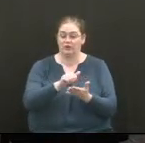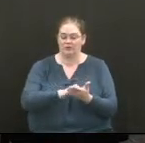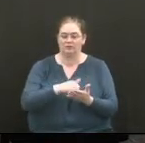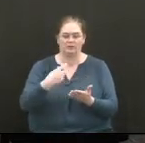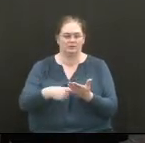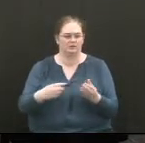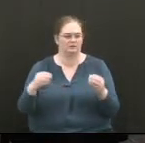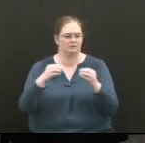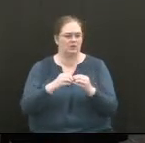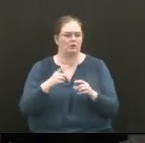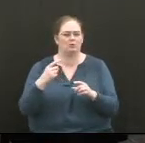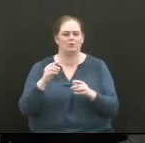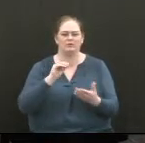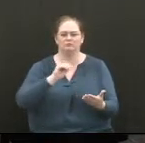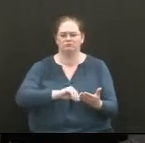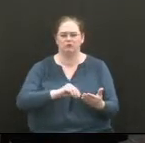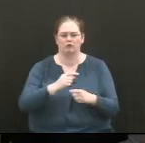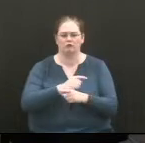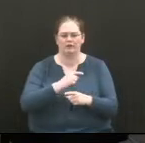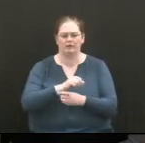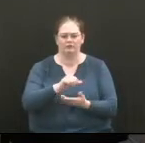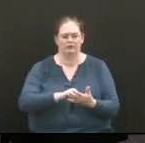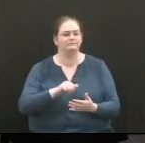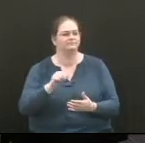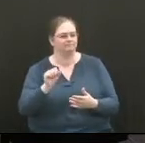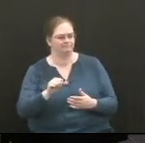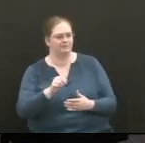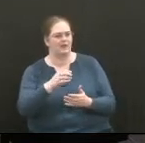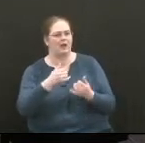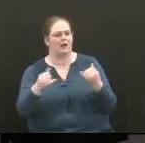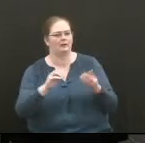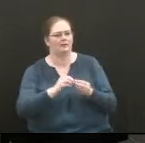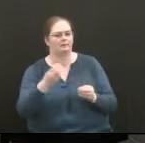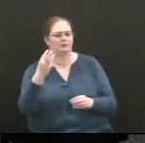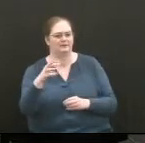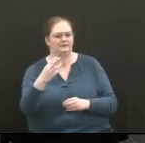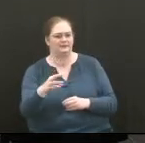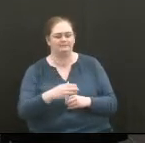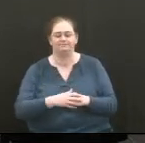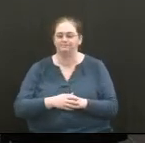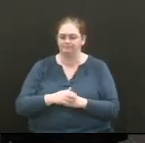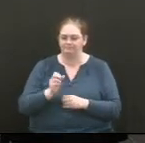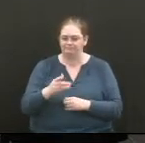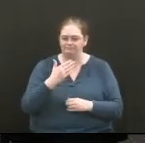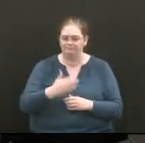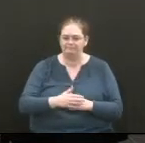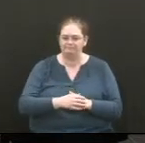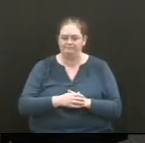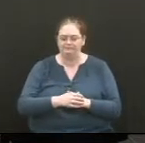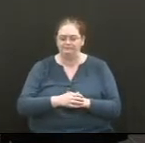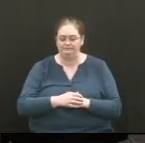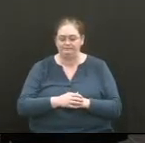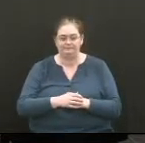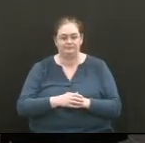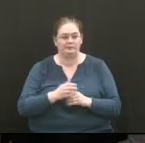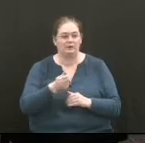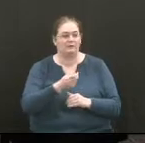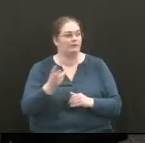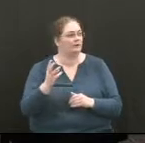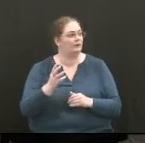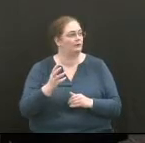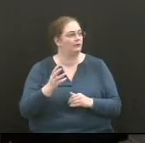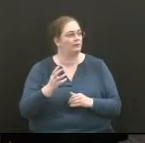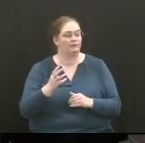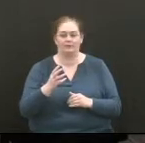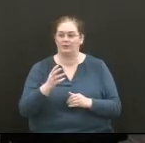more. We'll put it on the regular agenda. That would be item 16, Commissioner. Item 16, there we go. Okay, we have a few of our offices here.